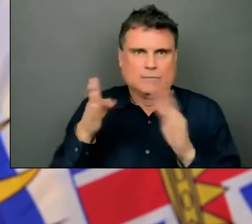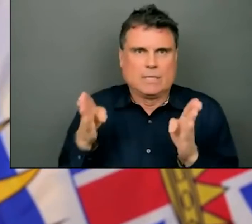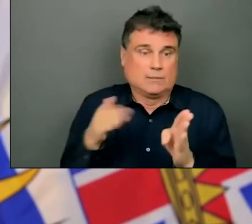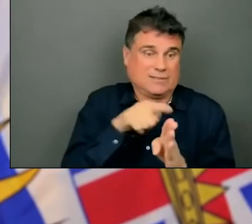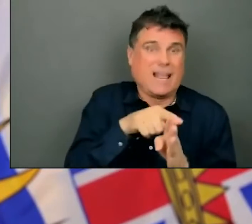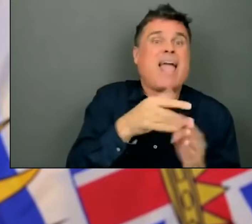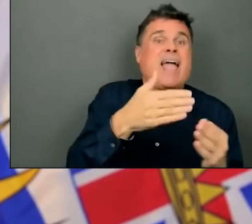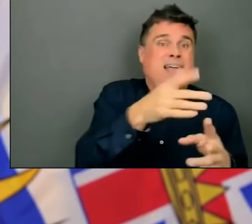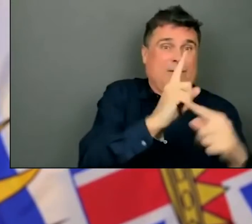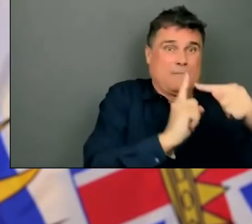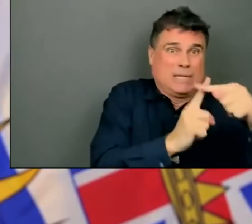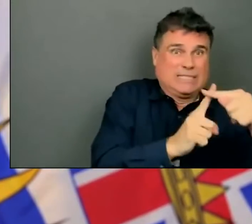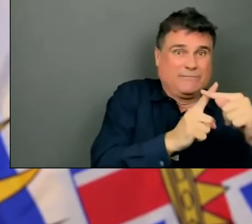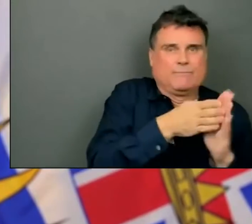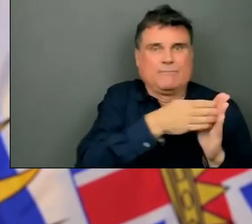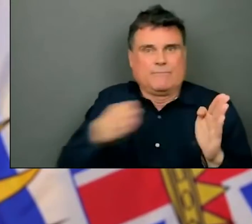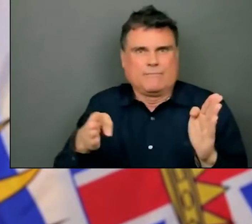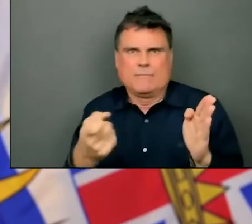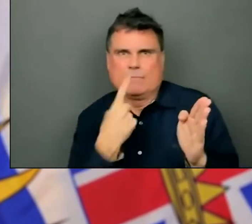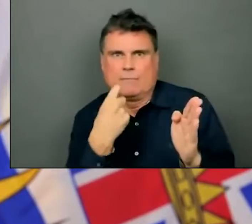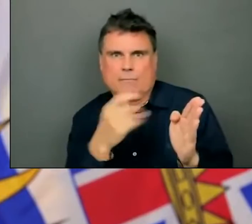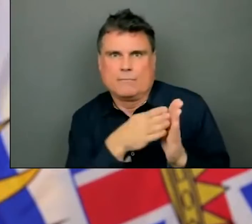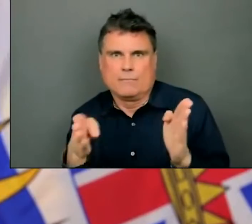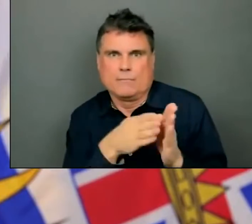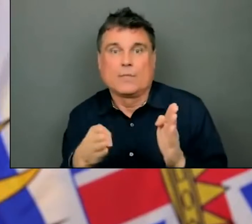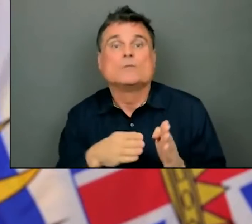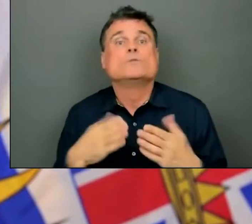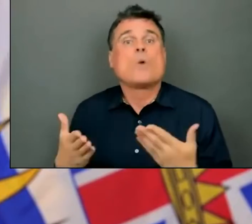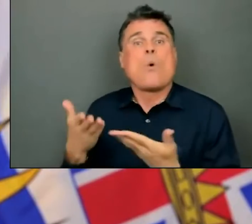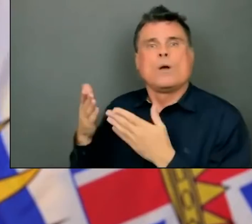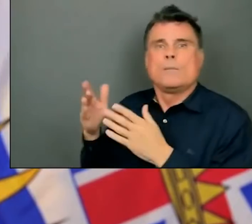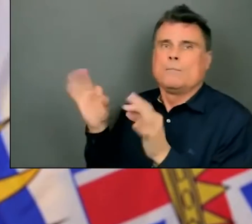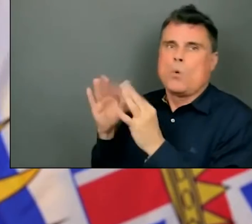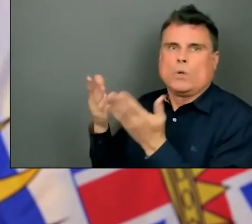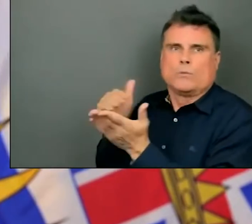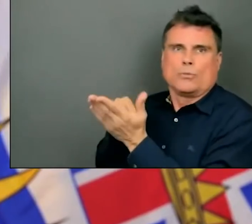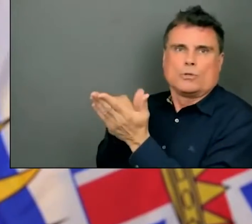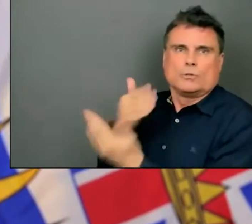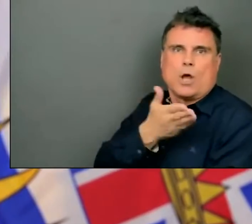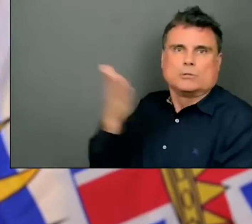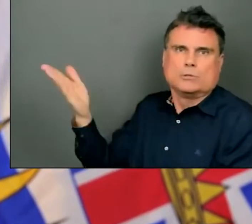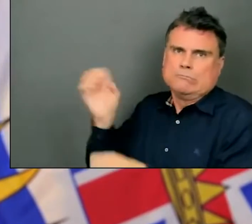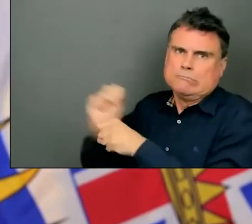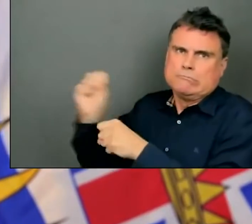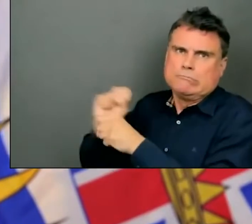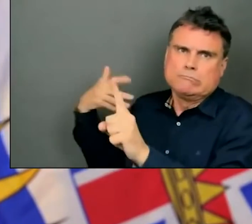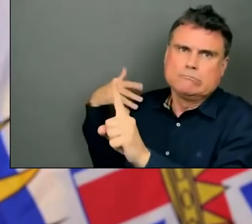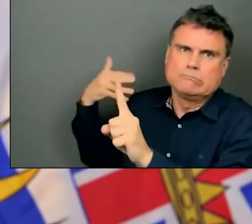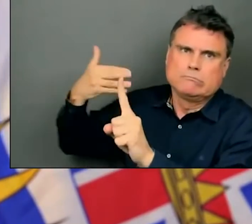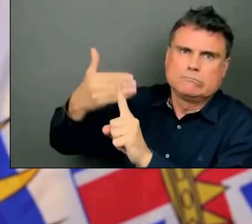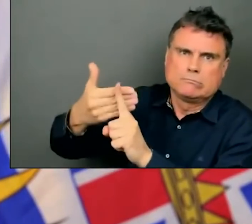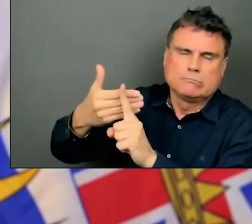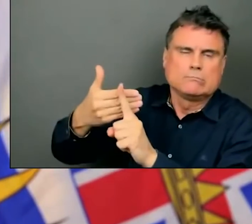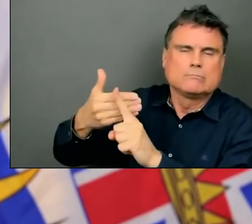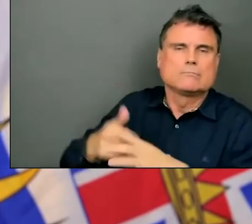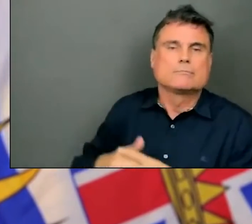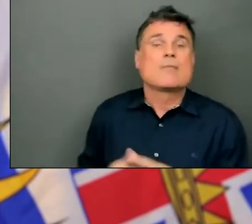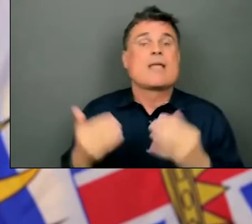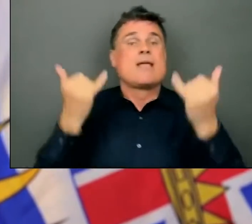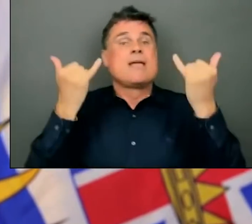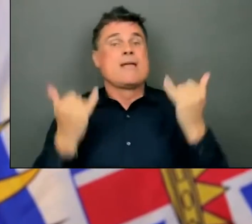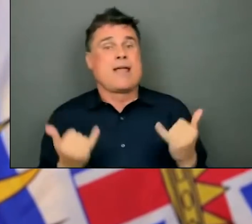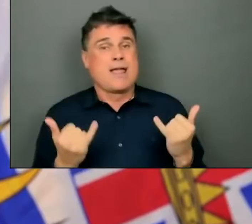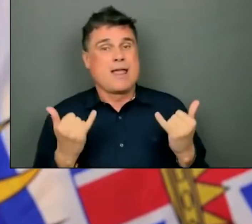in different parts of the province, and I want to thank them for the work that they've been doing. But we are also now setting up a self-screening